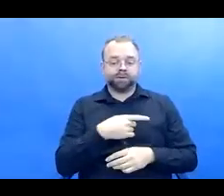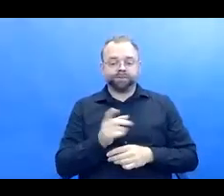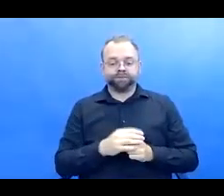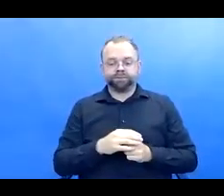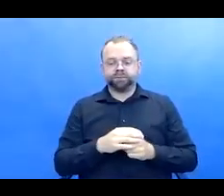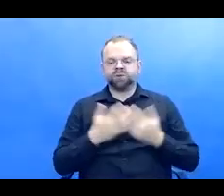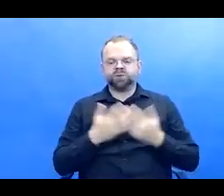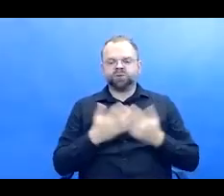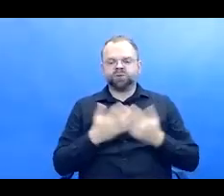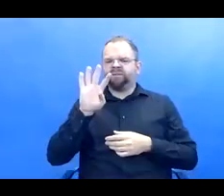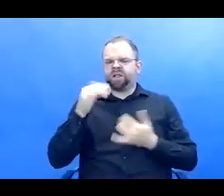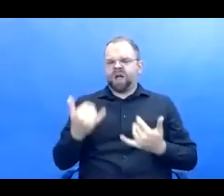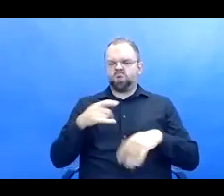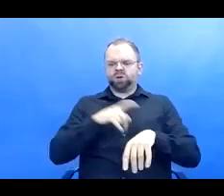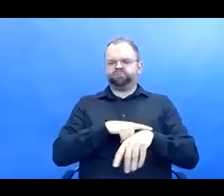question.